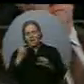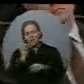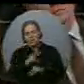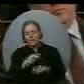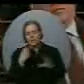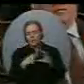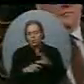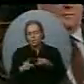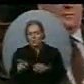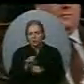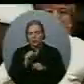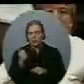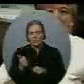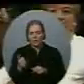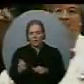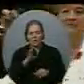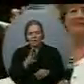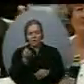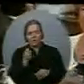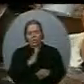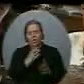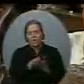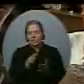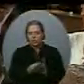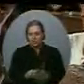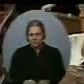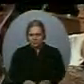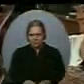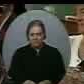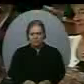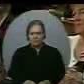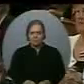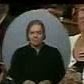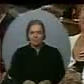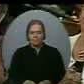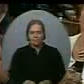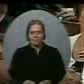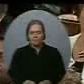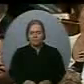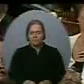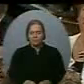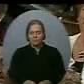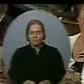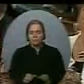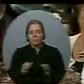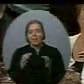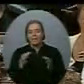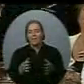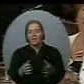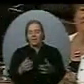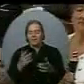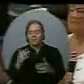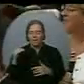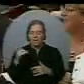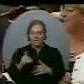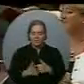Foreign Affairs. Mr. Speaker, at the height of the economic downturn, this government has supported some 23,000 public